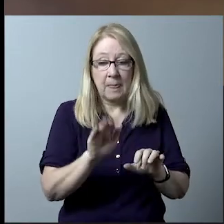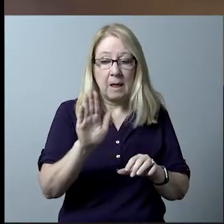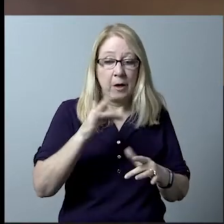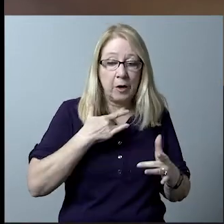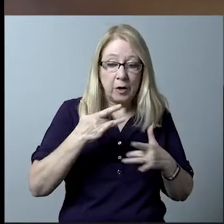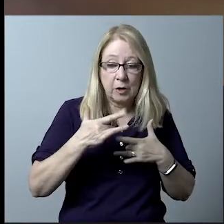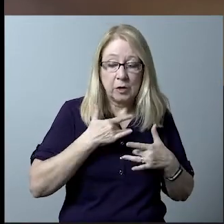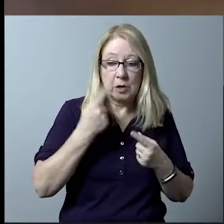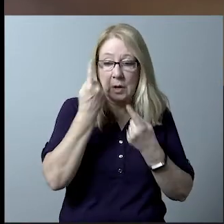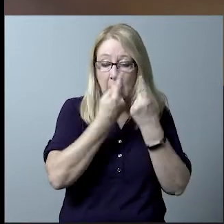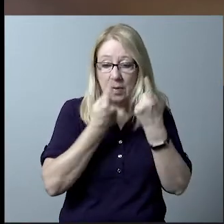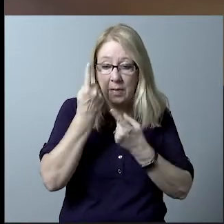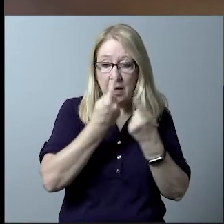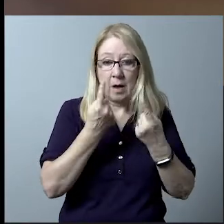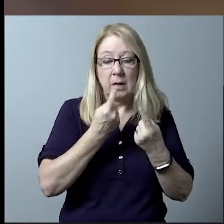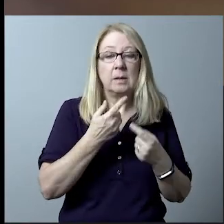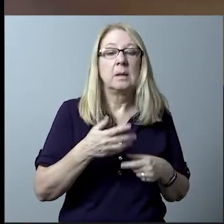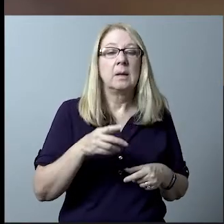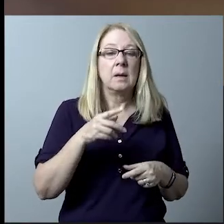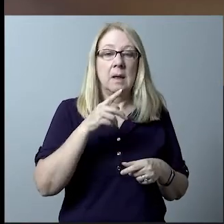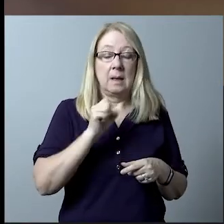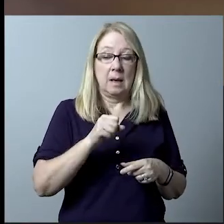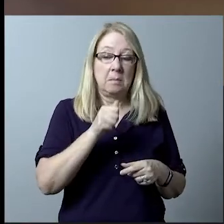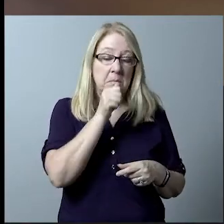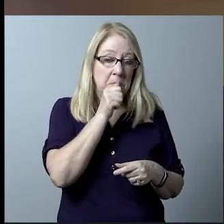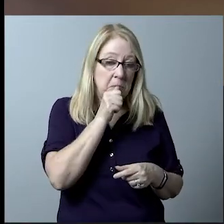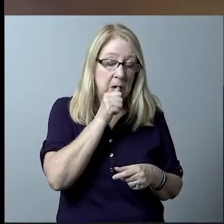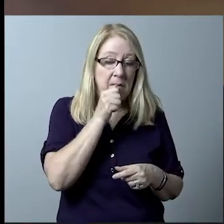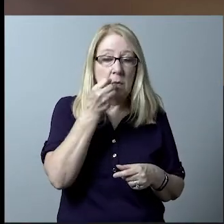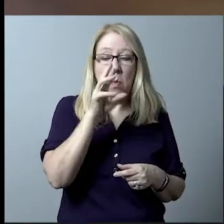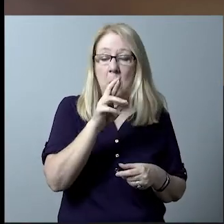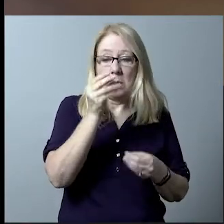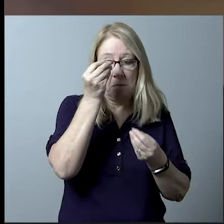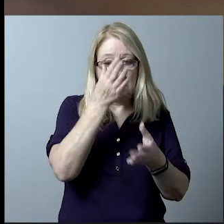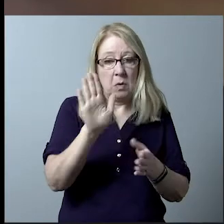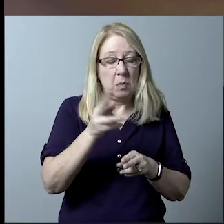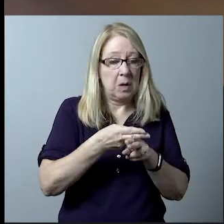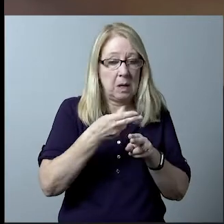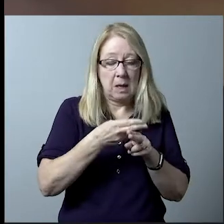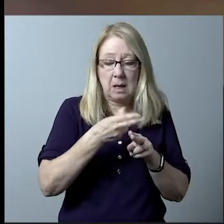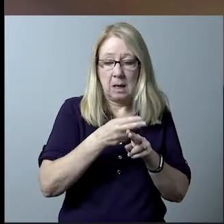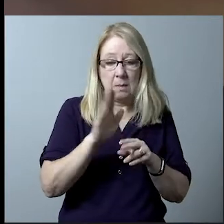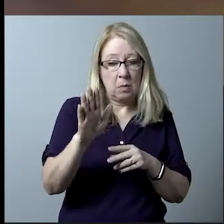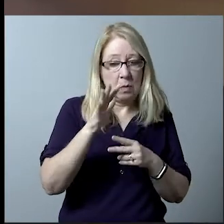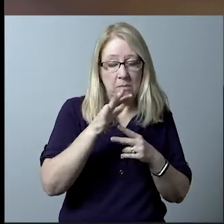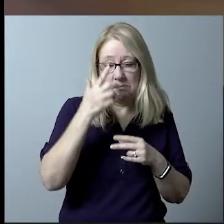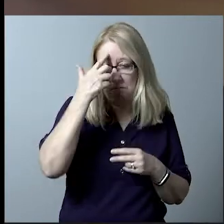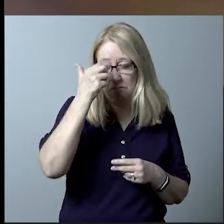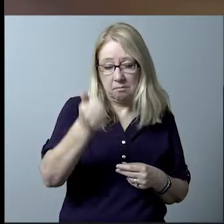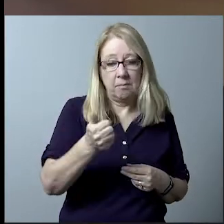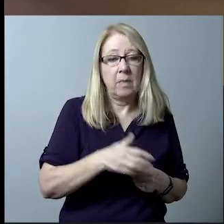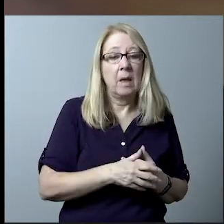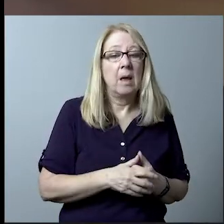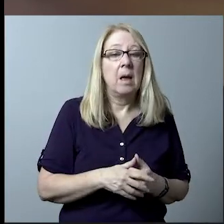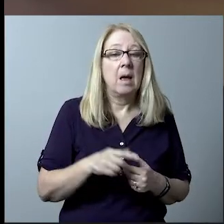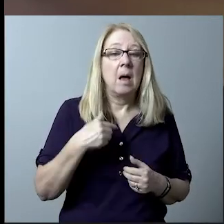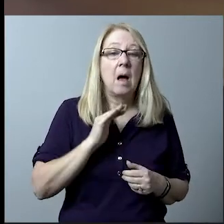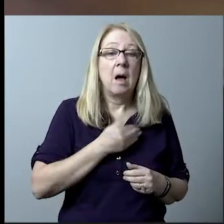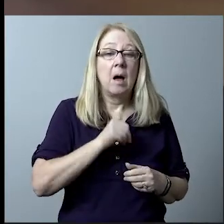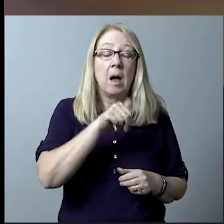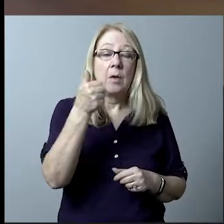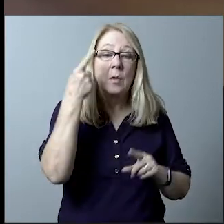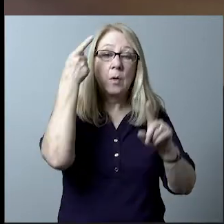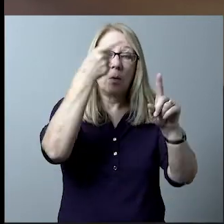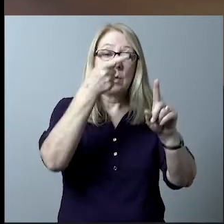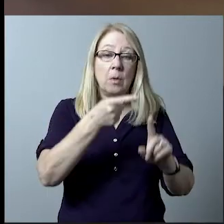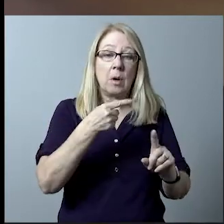convenience, to share their thoughts and concerns quickly, easily, and anonymously if they so choose. The next goal we hope to accomplish